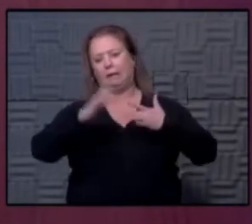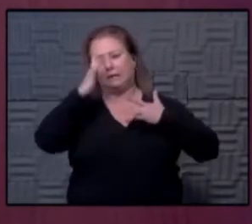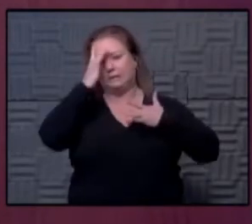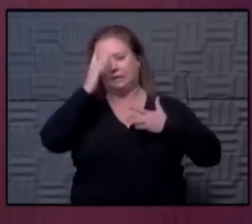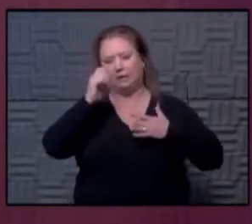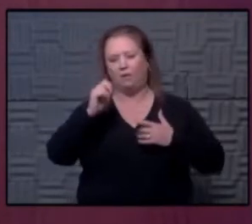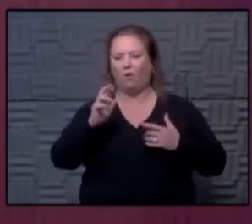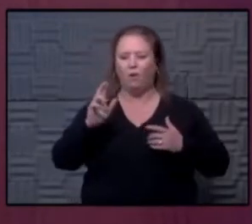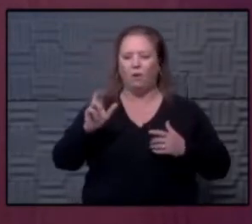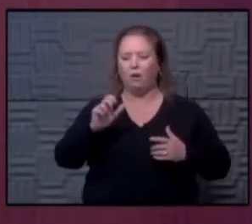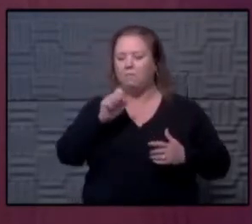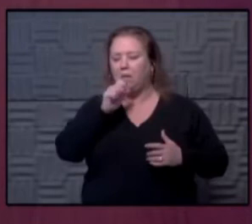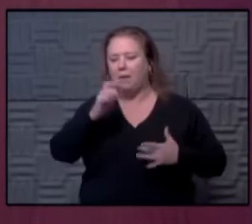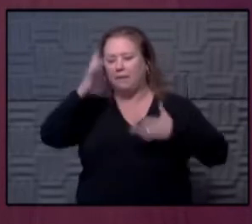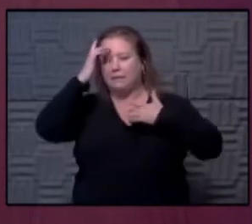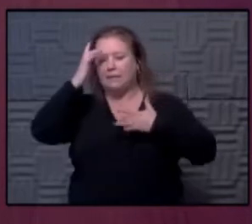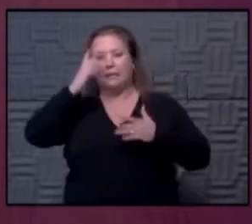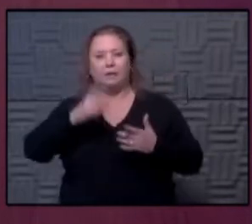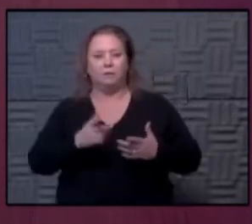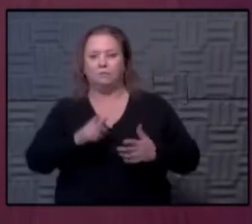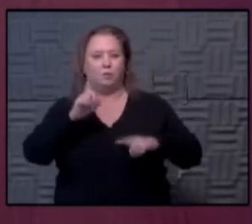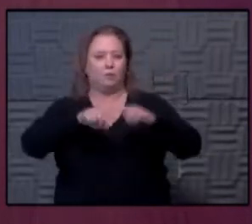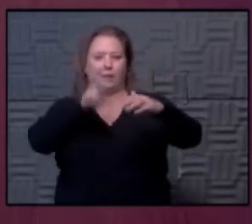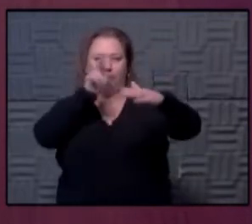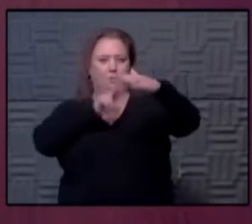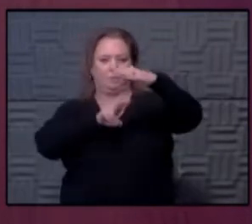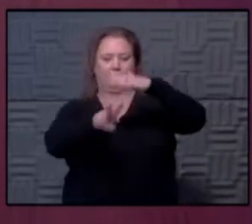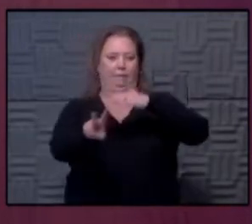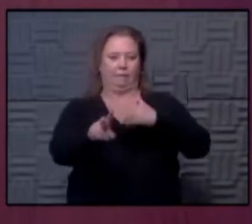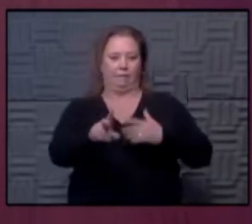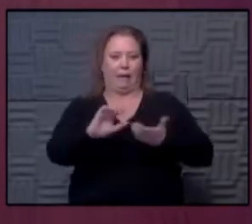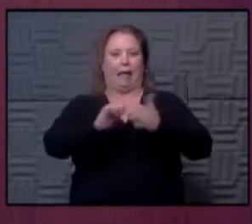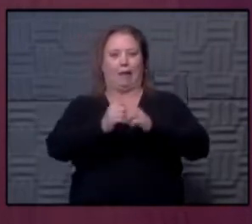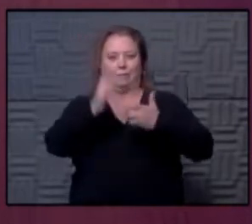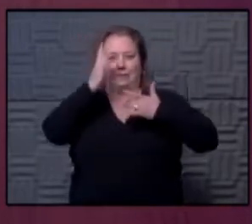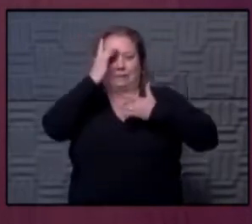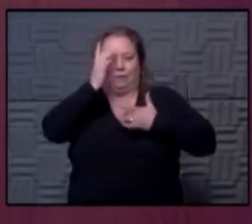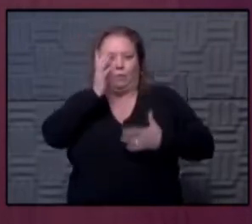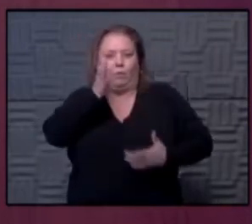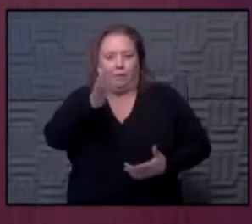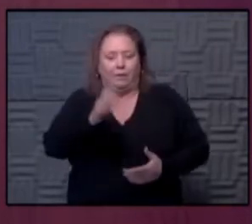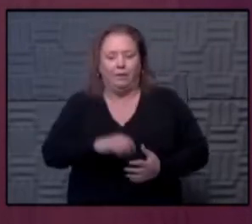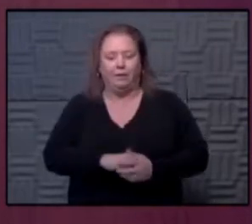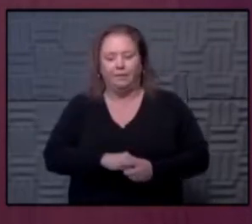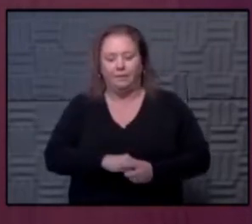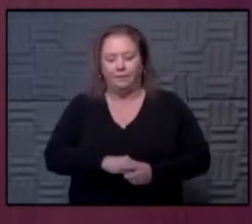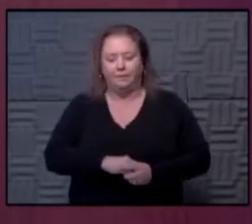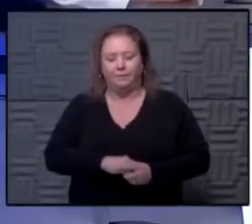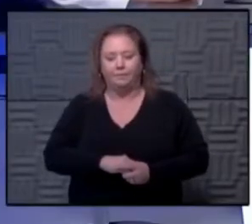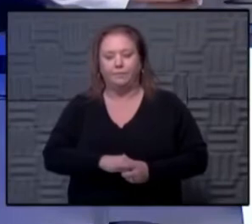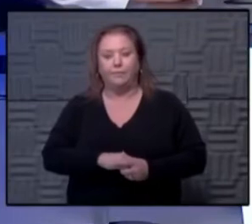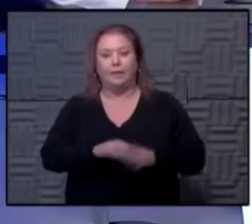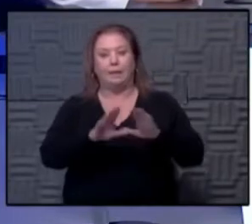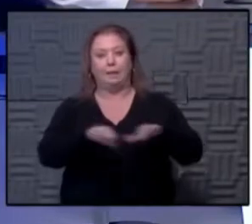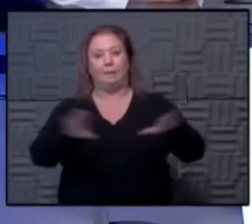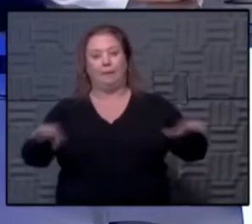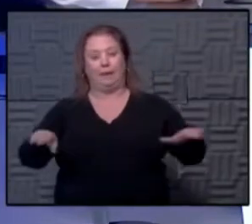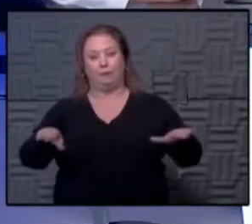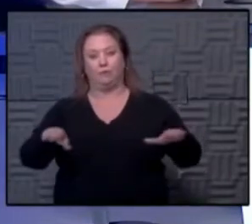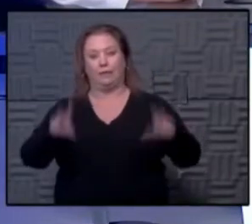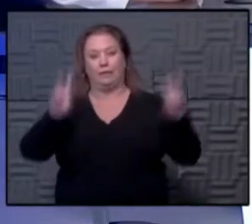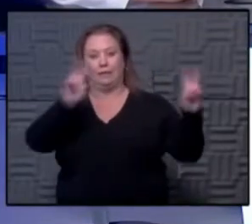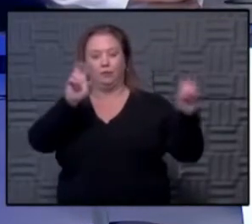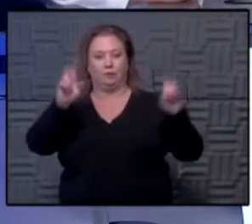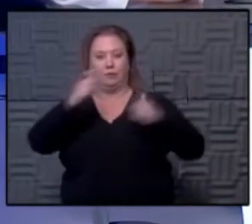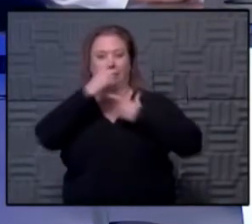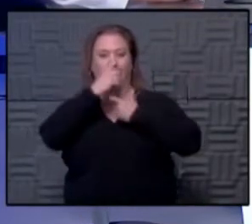won't be that sick from it, but that you can't predict that, and so don't want to lose sight of that. Yeah, the pediatric specific issue